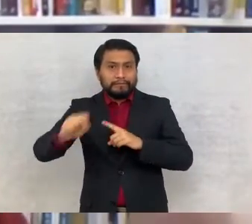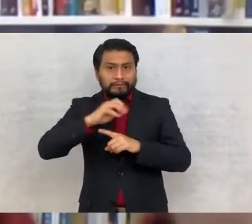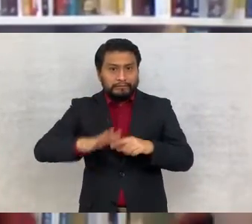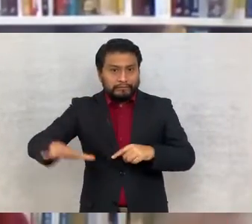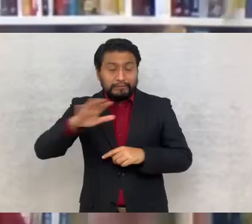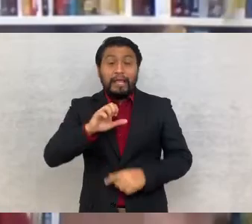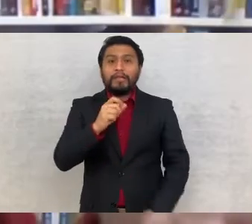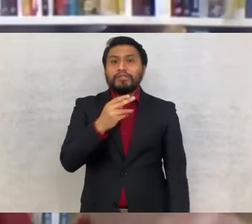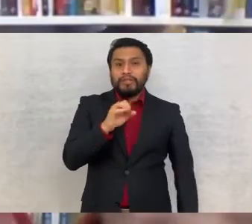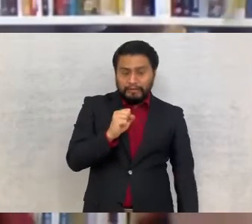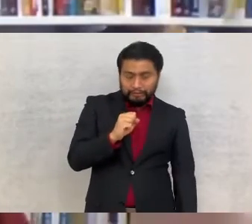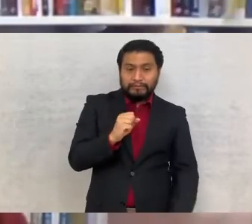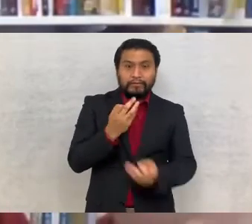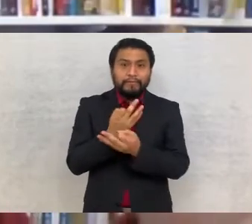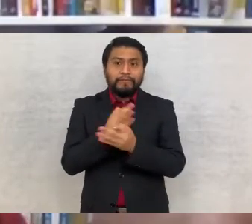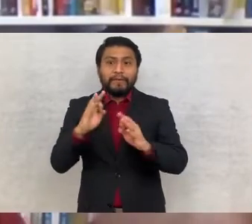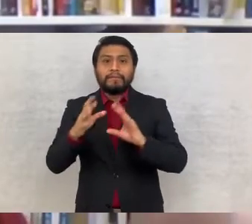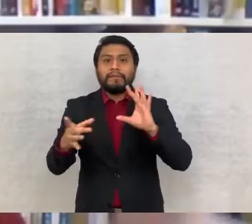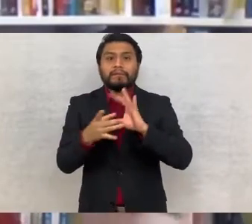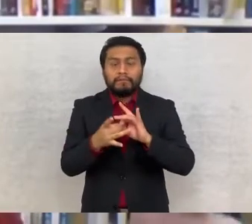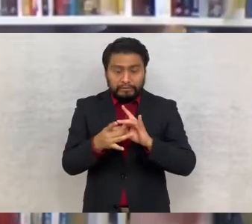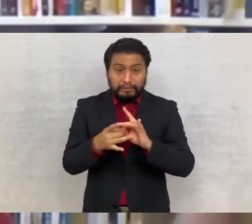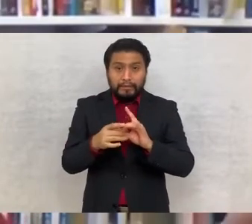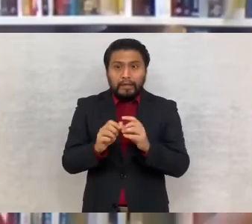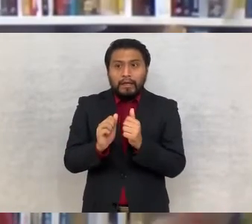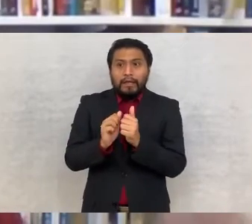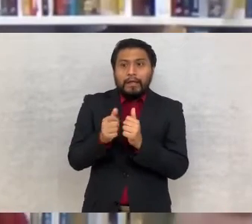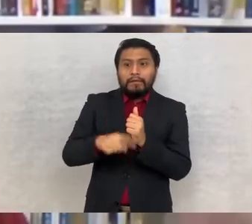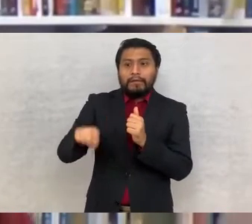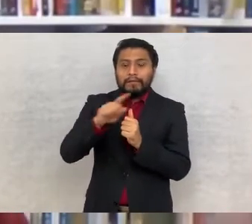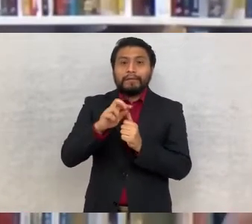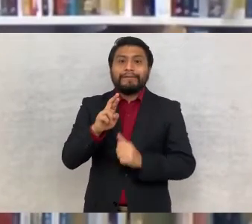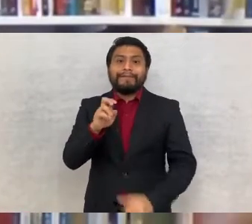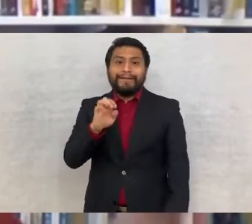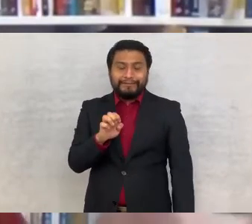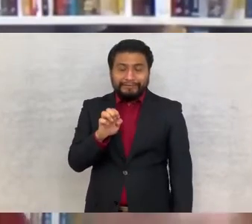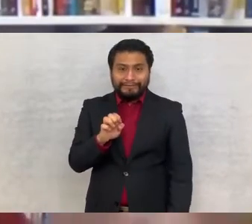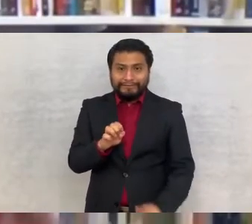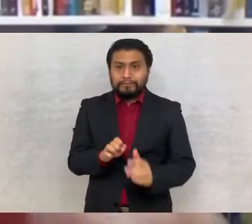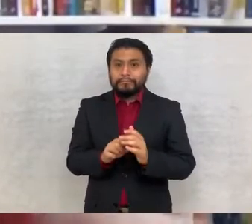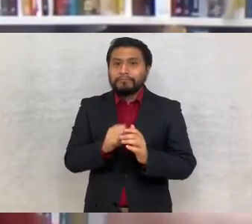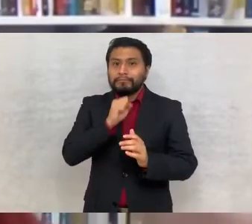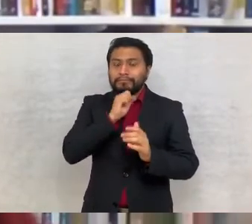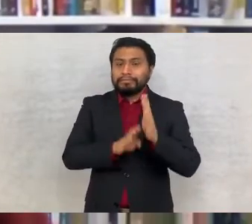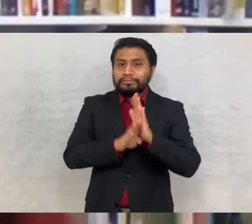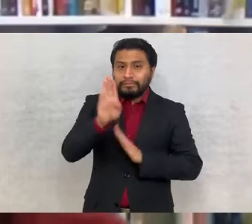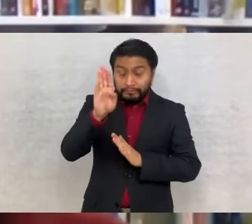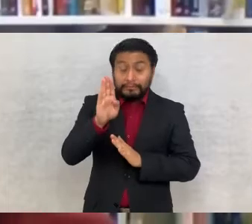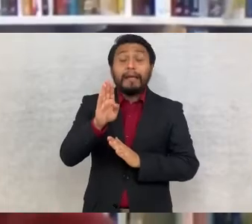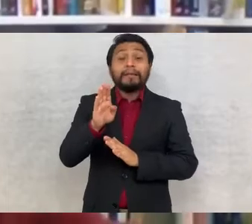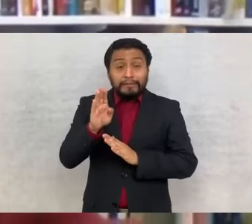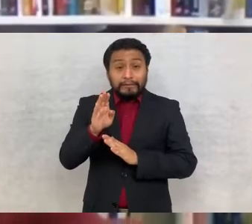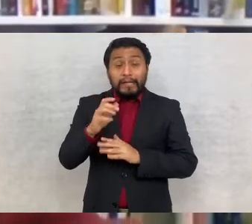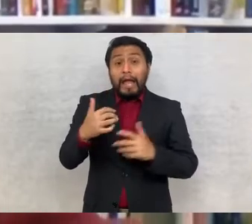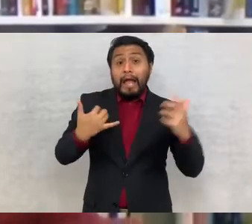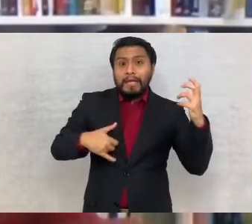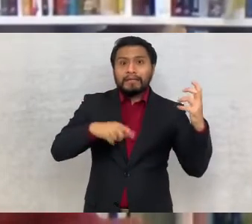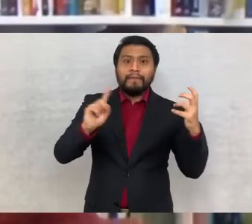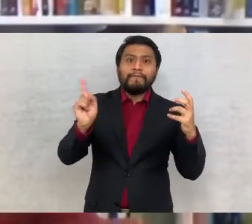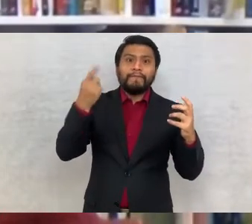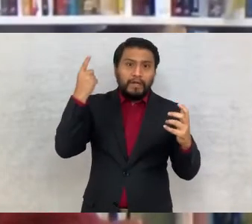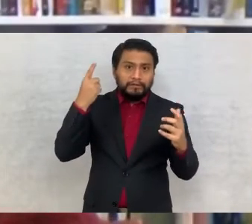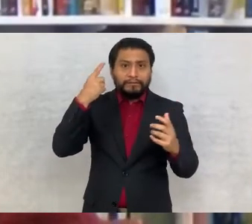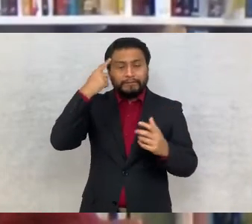was constitutive in eugenics under ultraliberalism, the Victorian society that gave rise to it. And that was what centrally